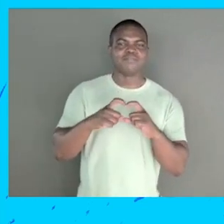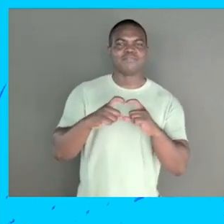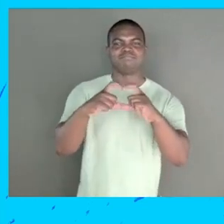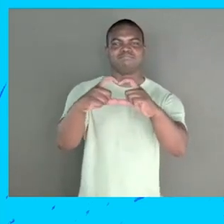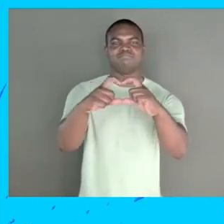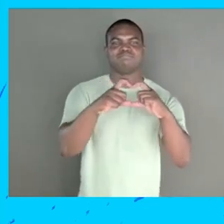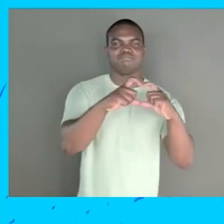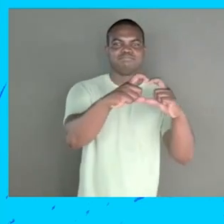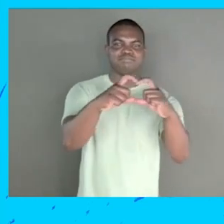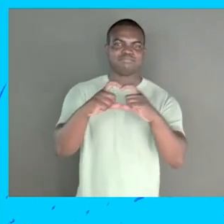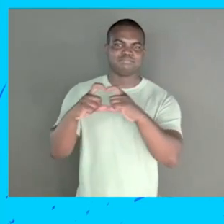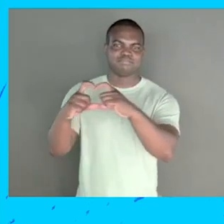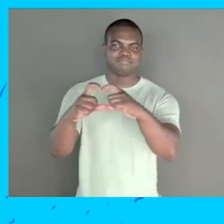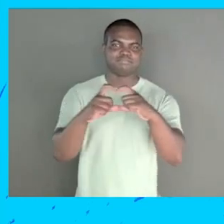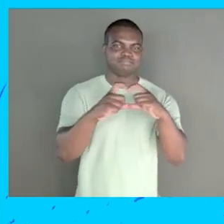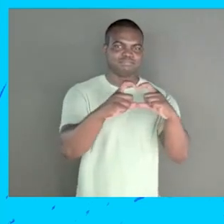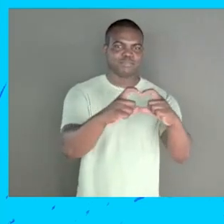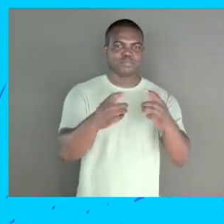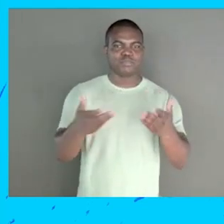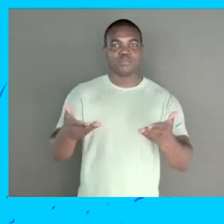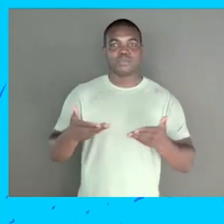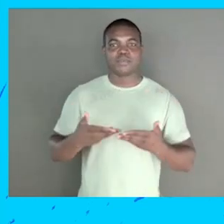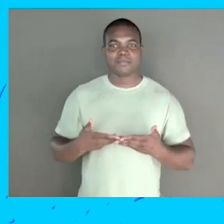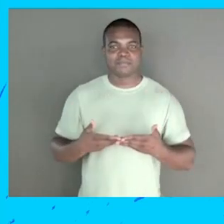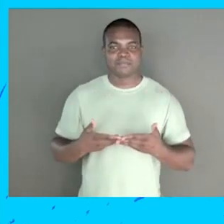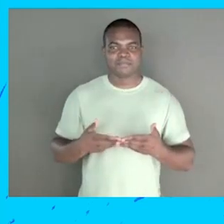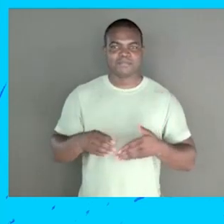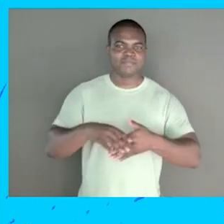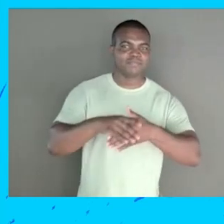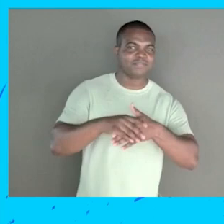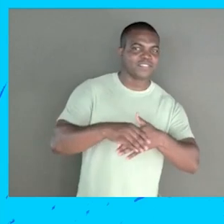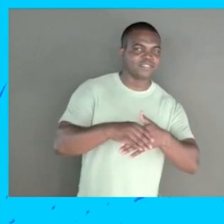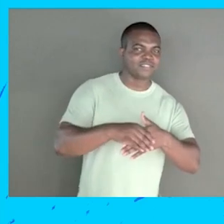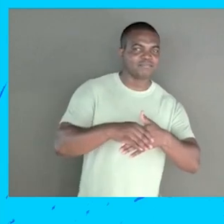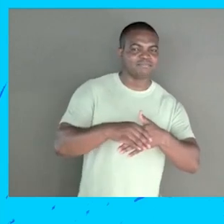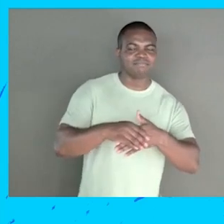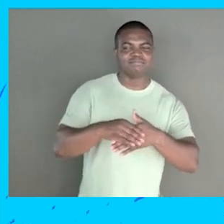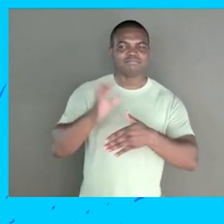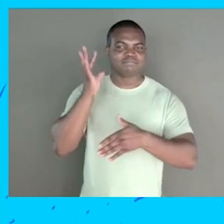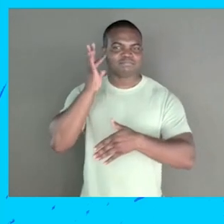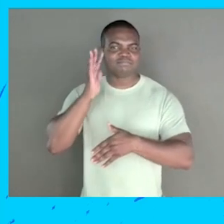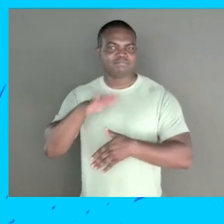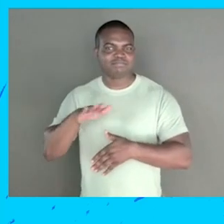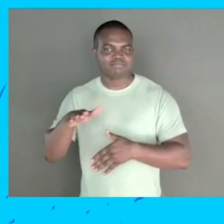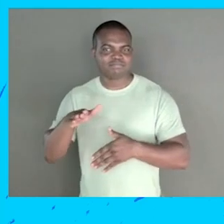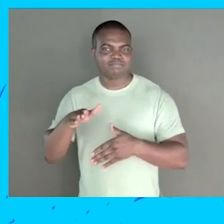Welcome, friend, to Aki. For girls, by girls, period.